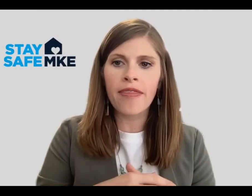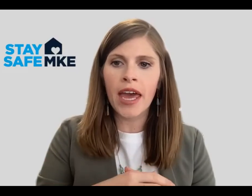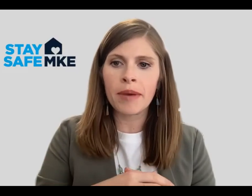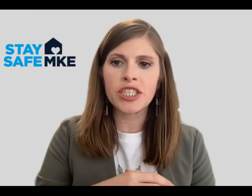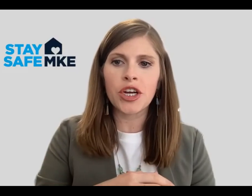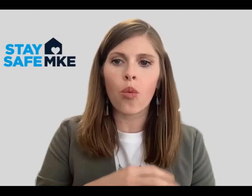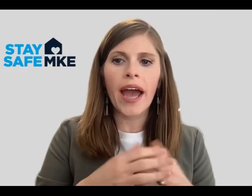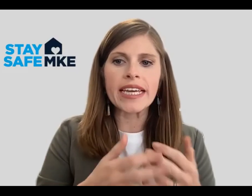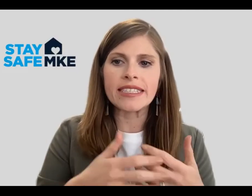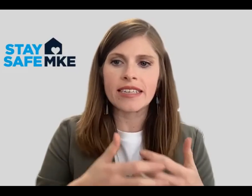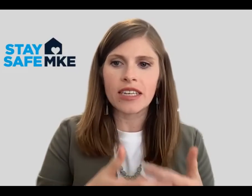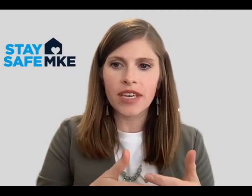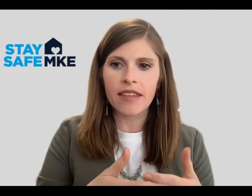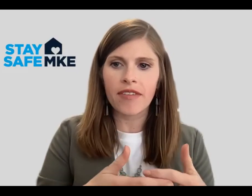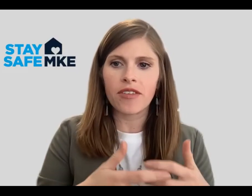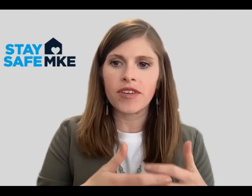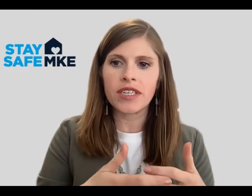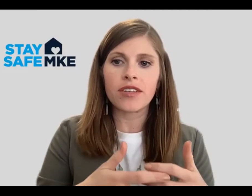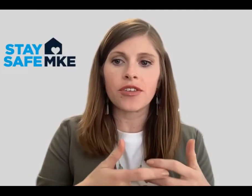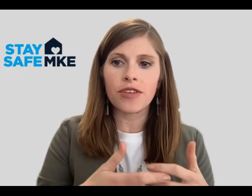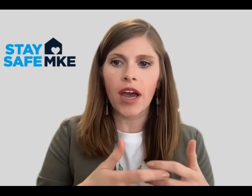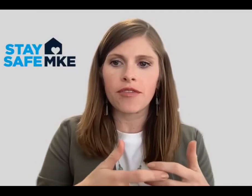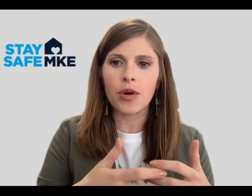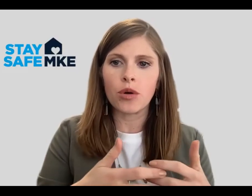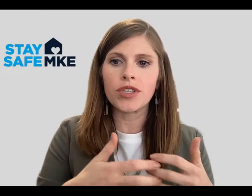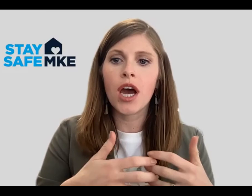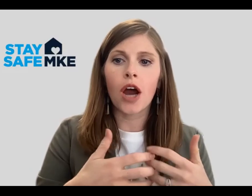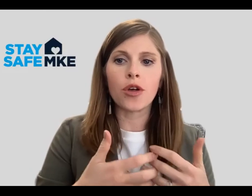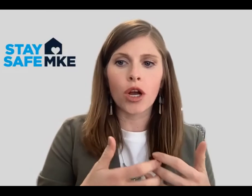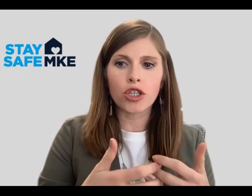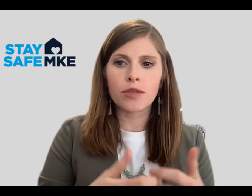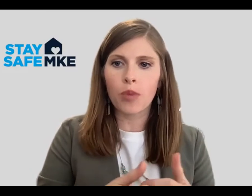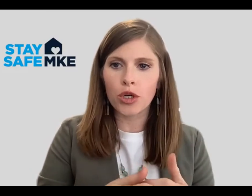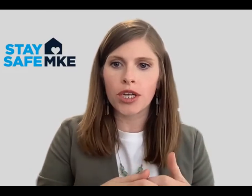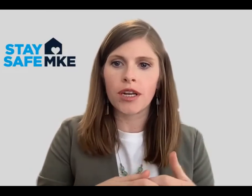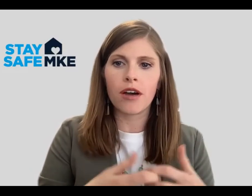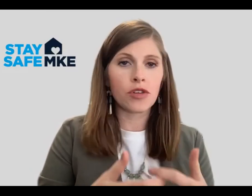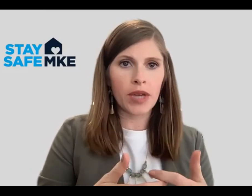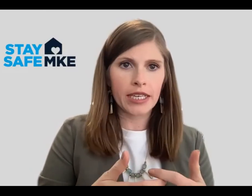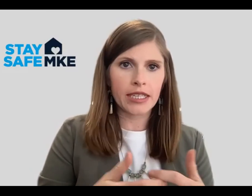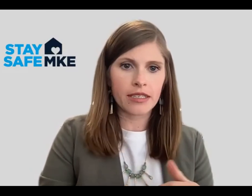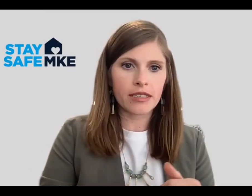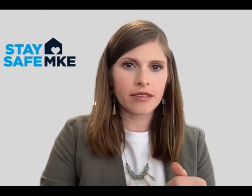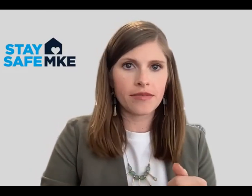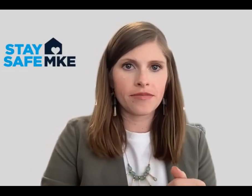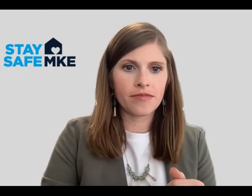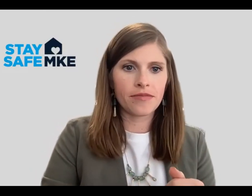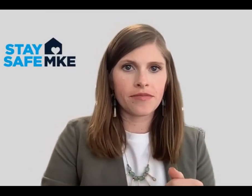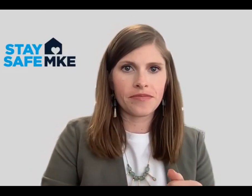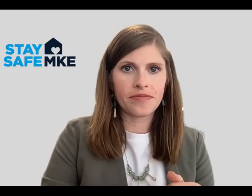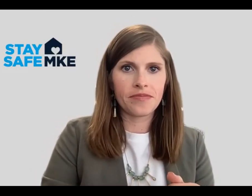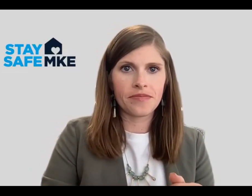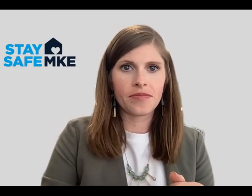shared and then maybe share why it's significant that the 15 to 35-year-olds are the largest portion of new cases.